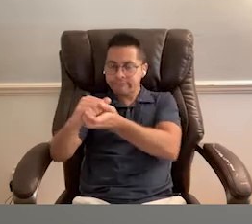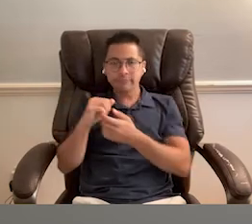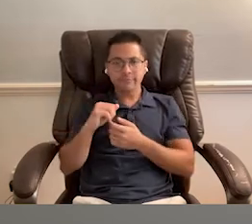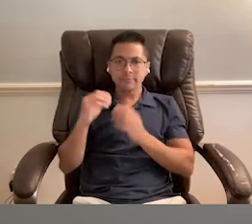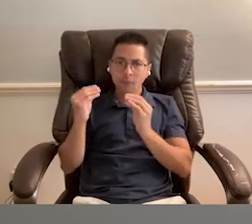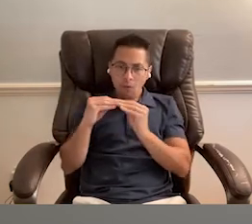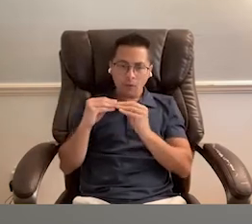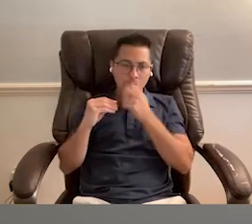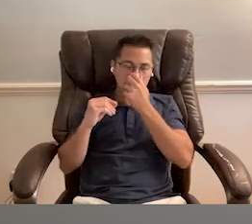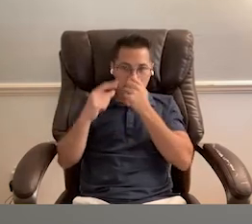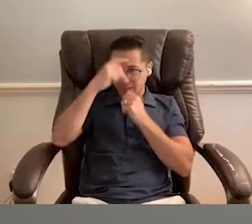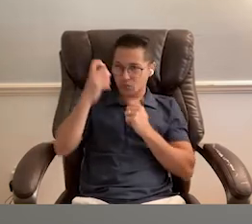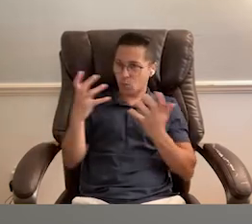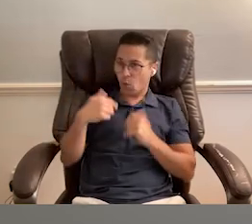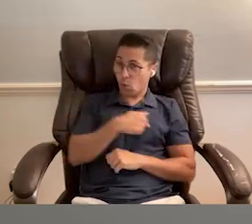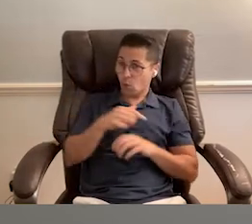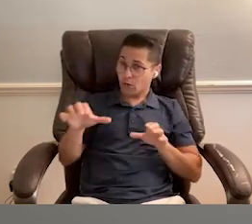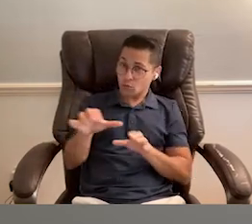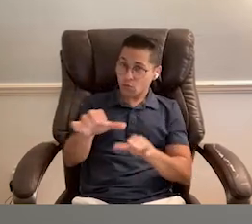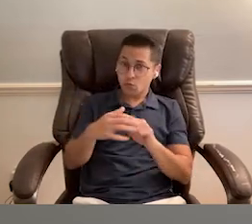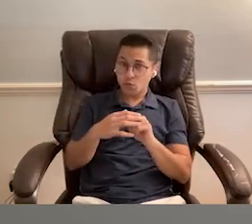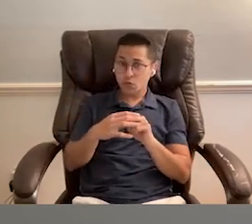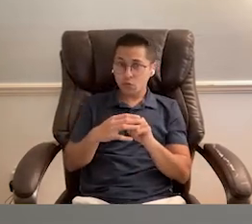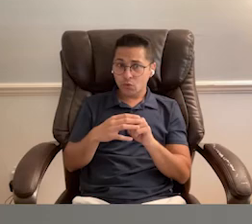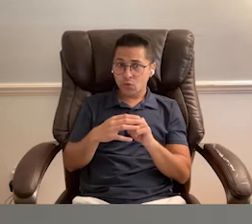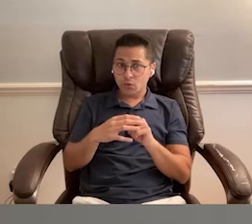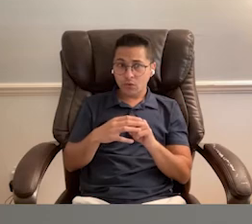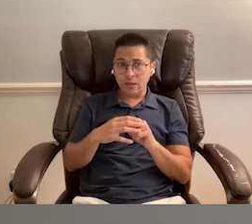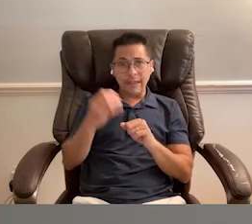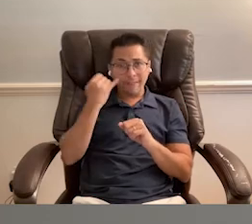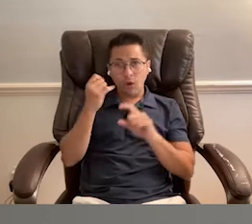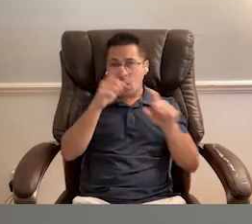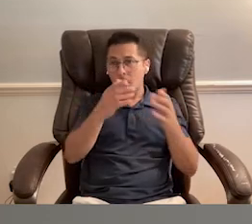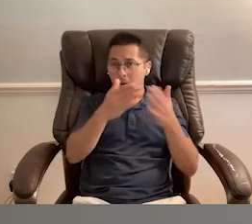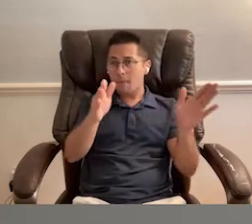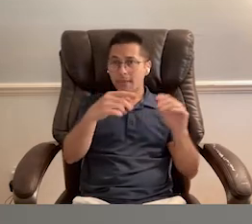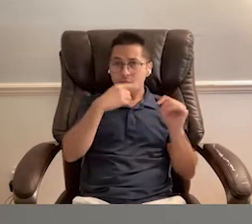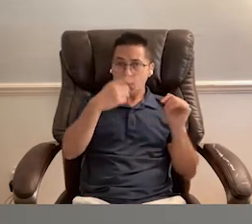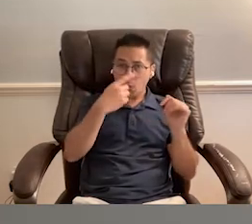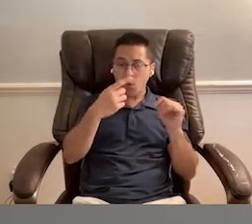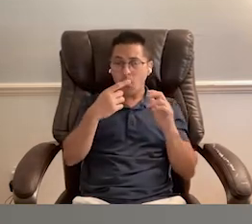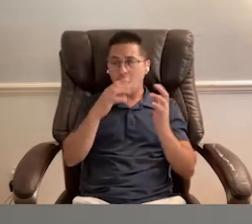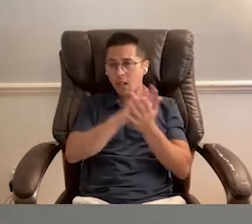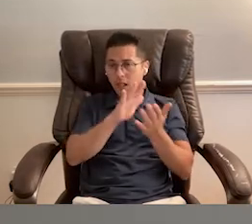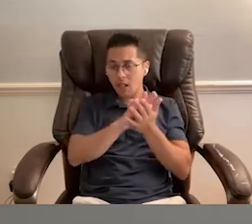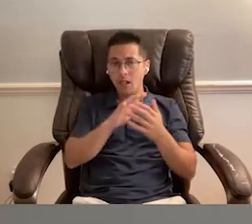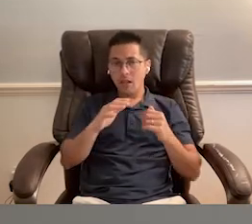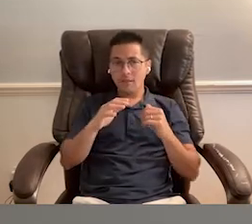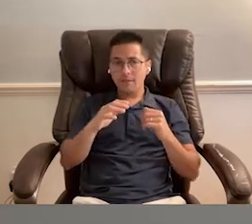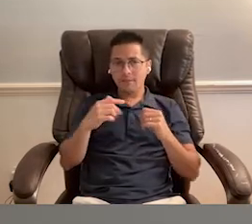hurdle because what we do to when we go to the public school to get those meetings,